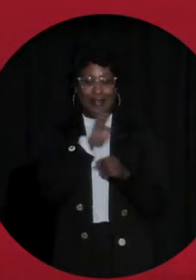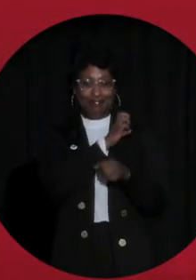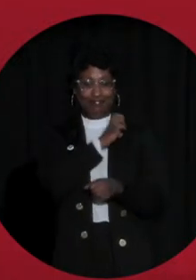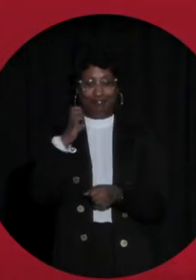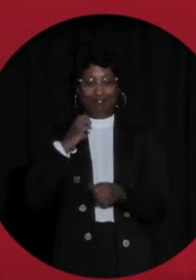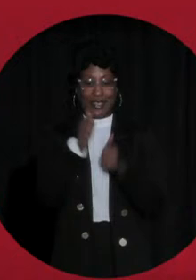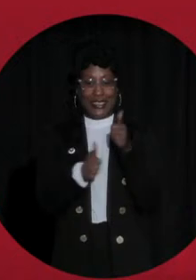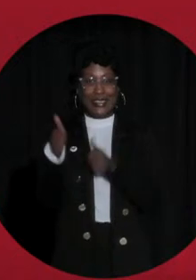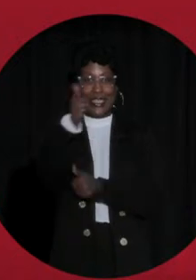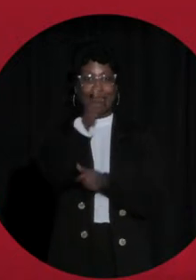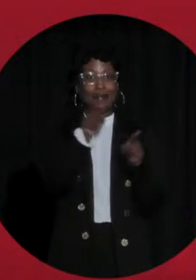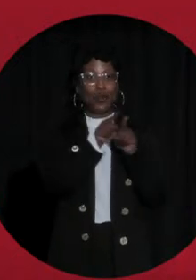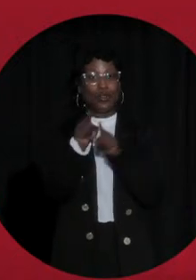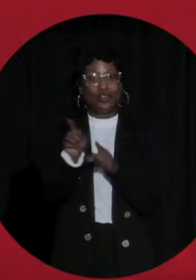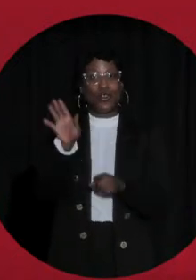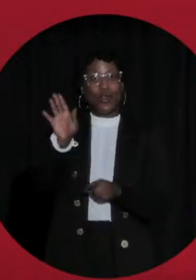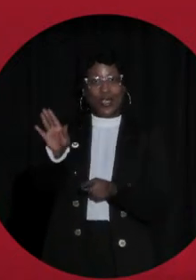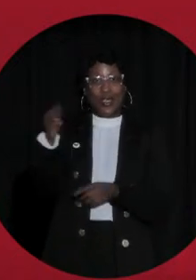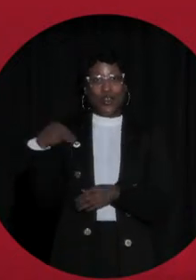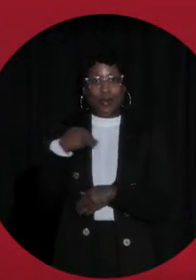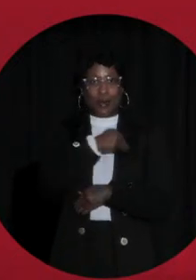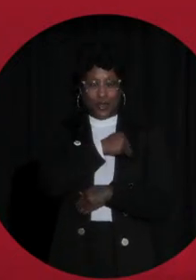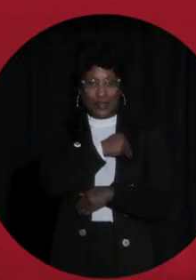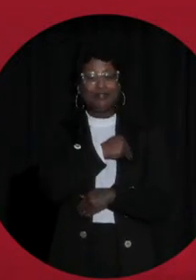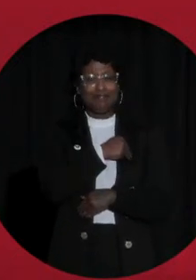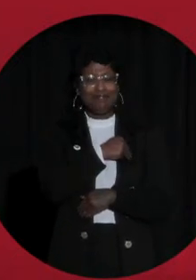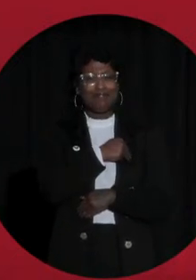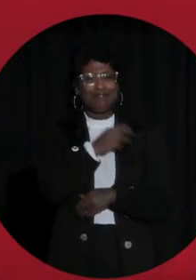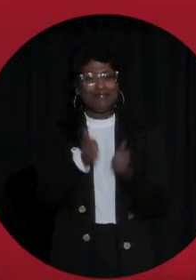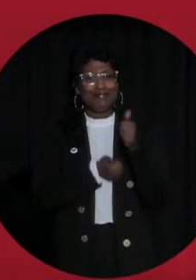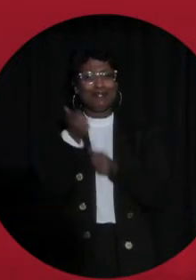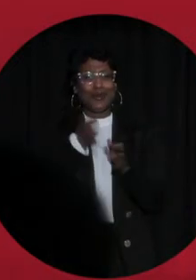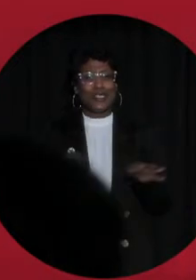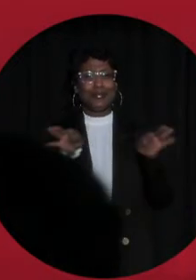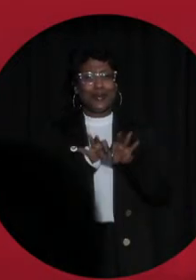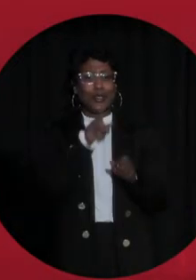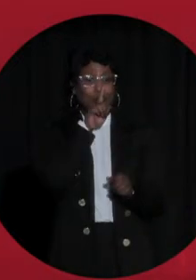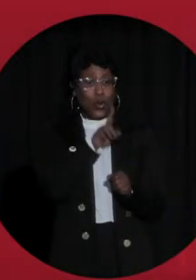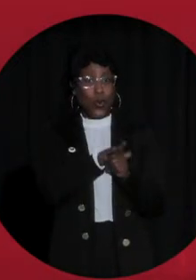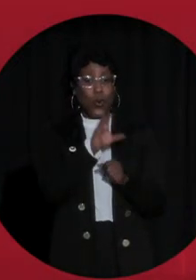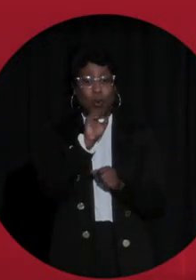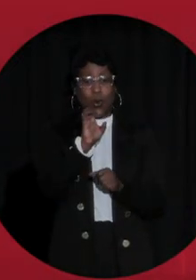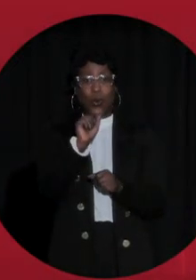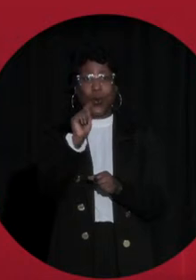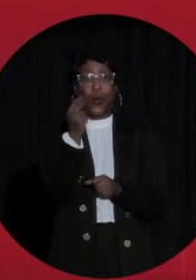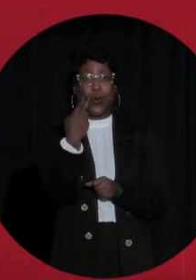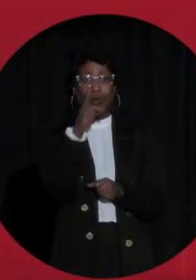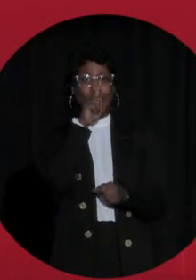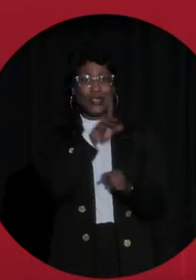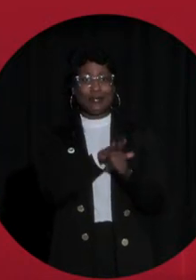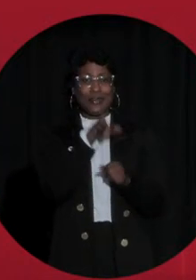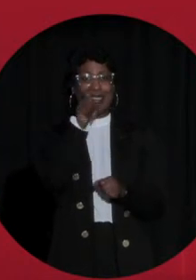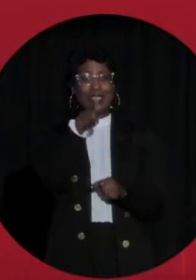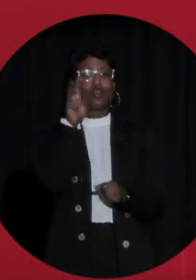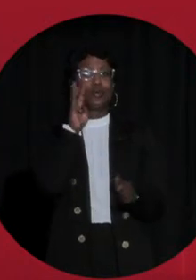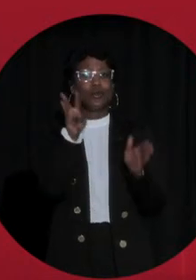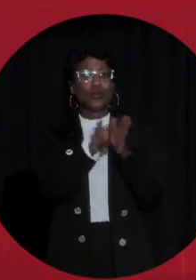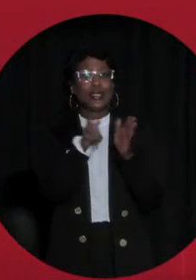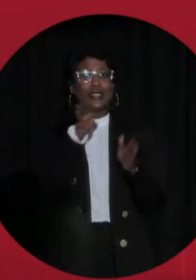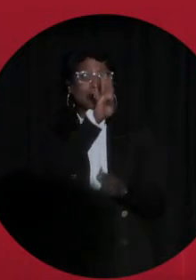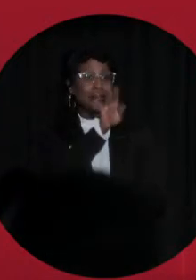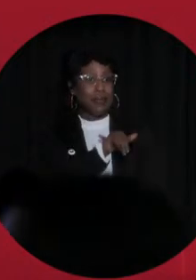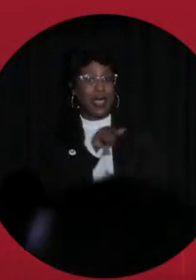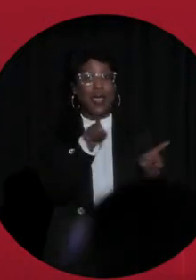County Council. And the most important thing is that these oaths are to be witnessed by and for the